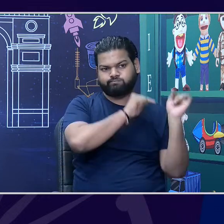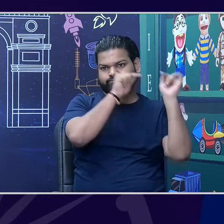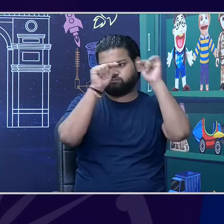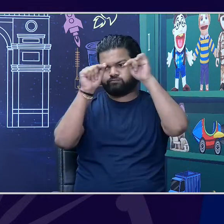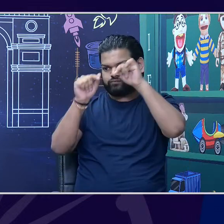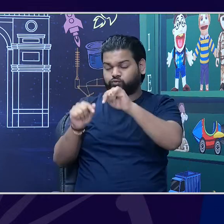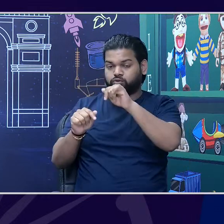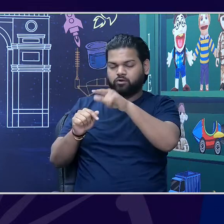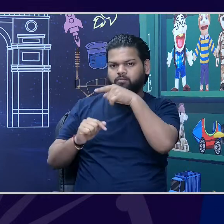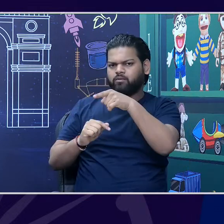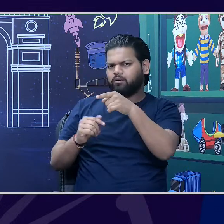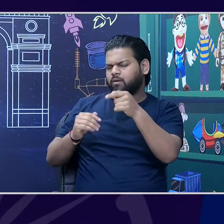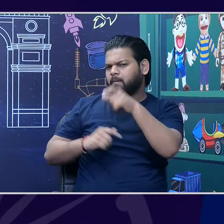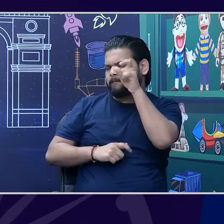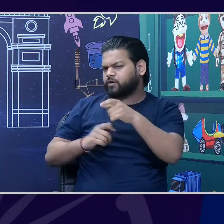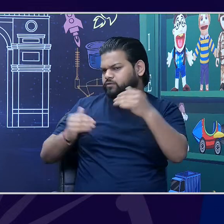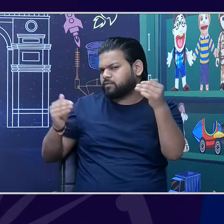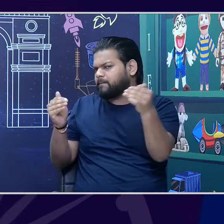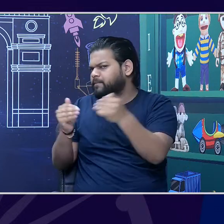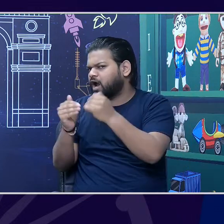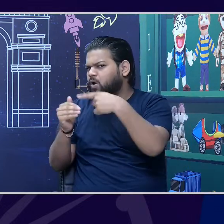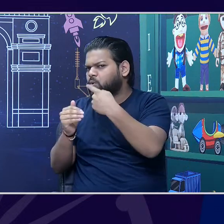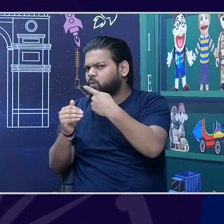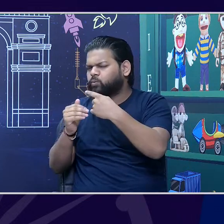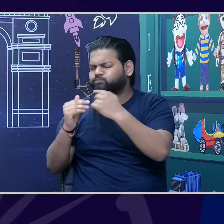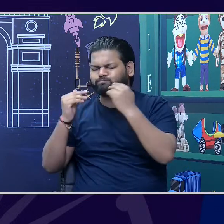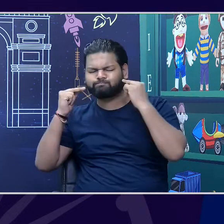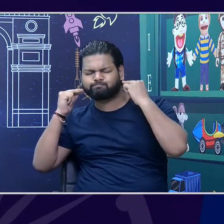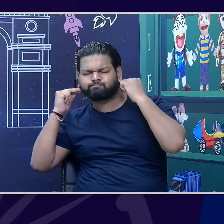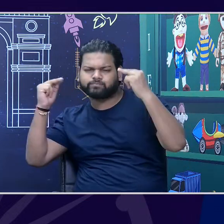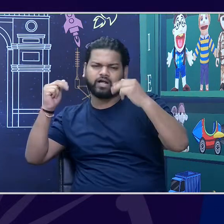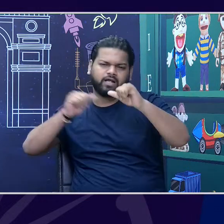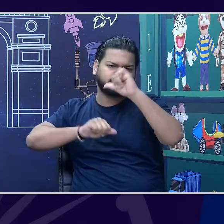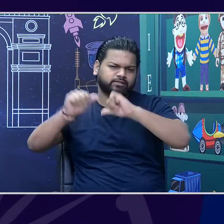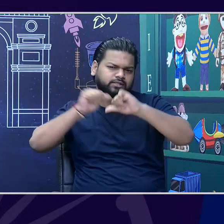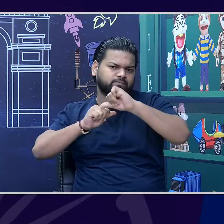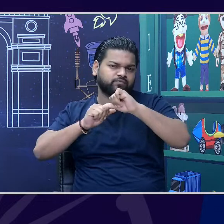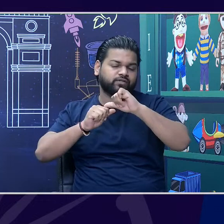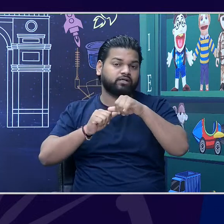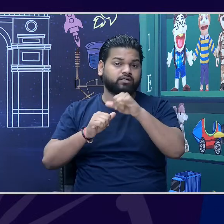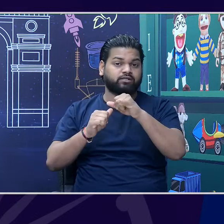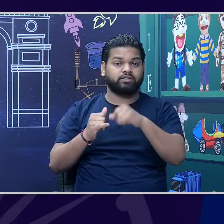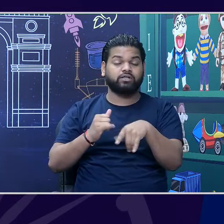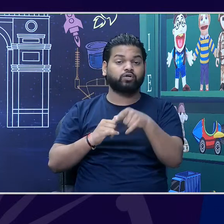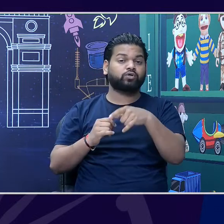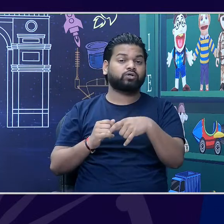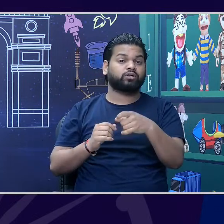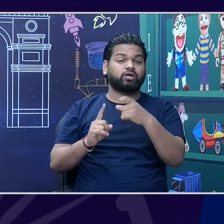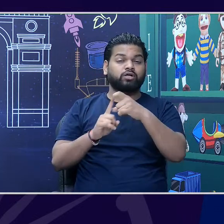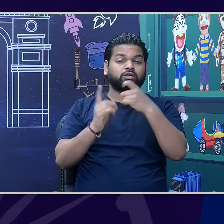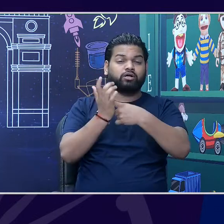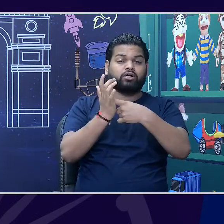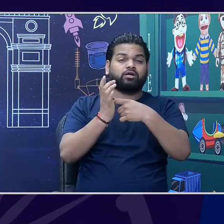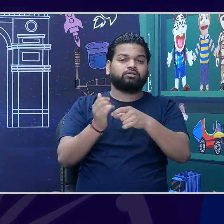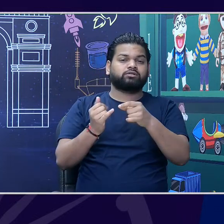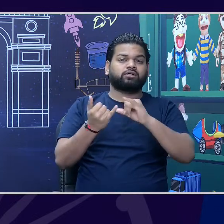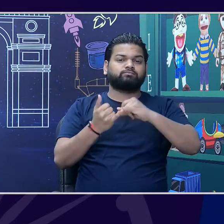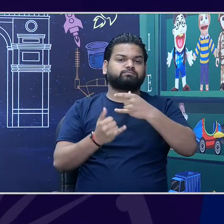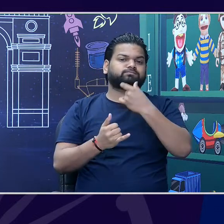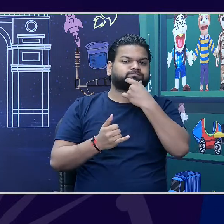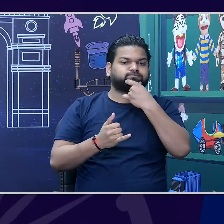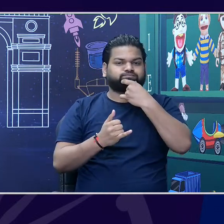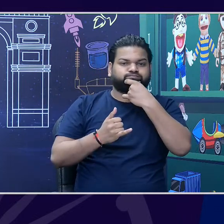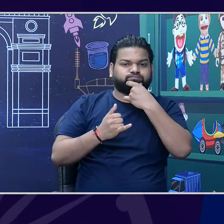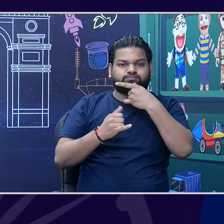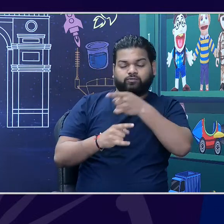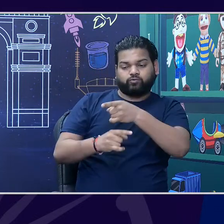meeting one of the greatest scientists and astrophysicists of our time, Dr. Stephen Hawking. So this is what the story is about.